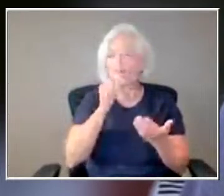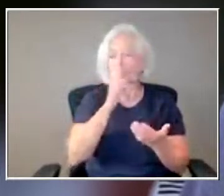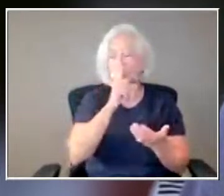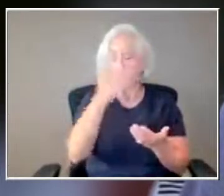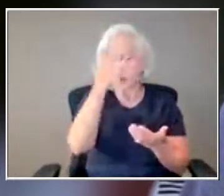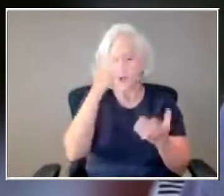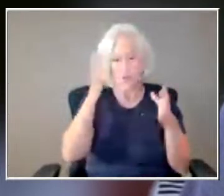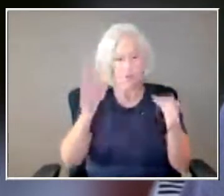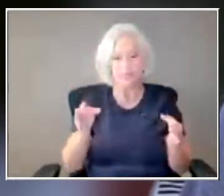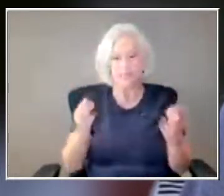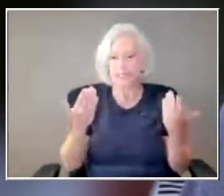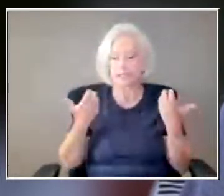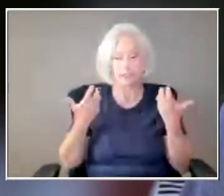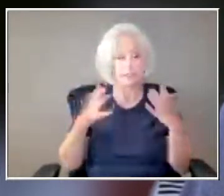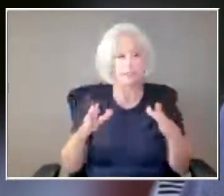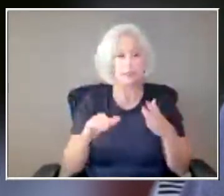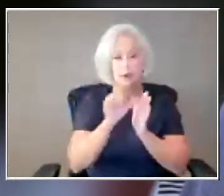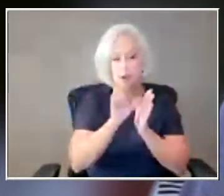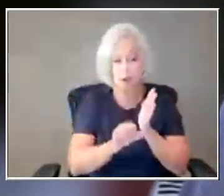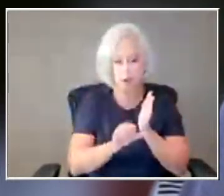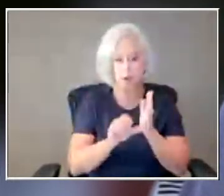forth with the surgery, but